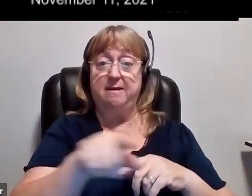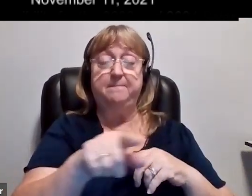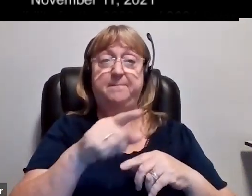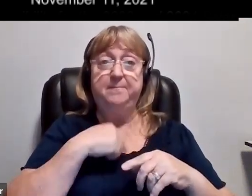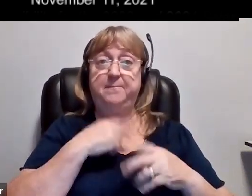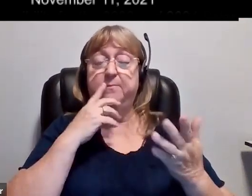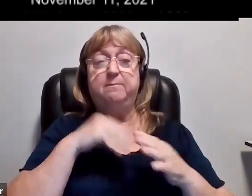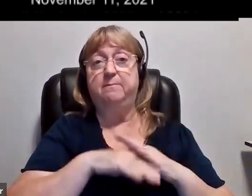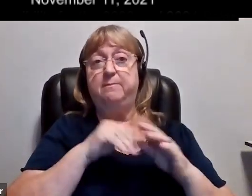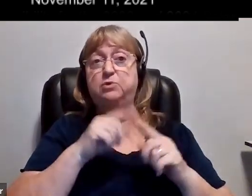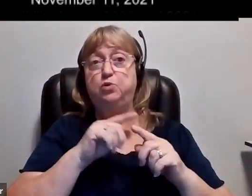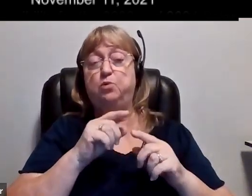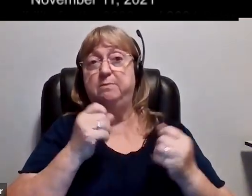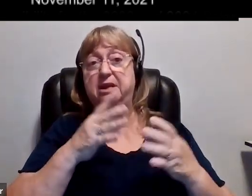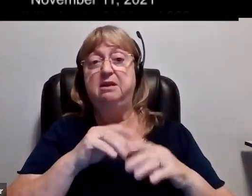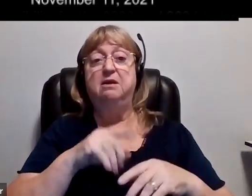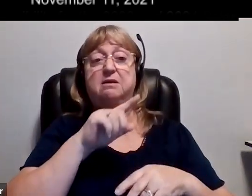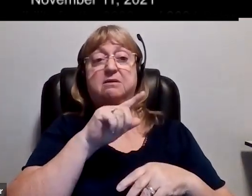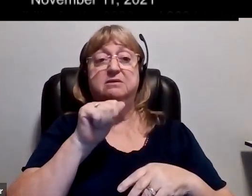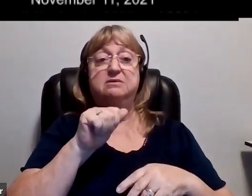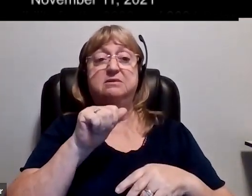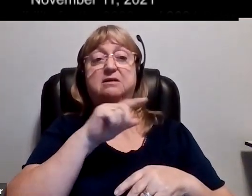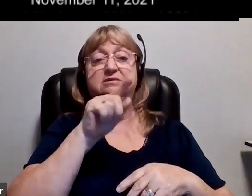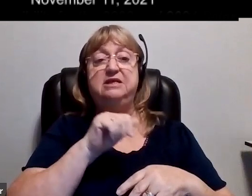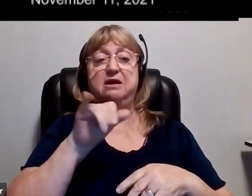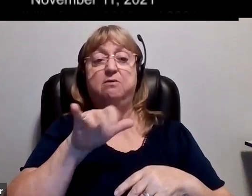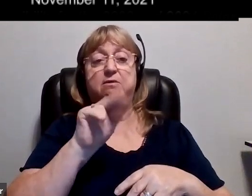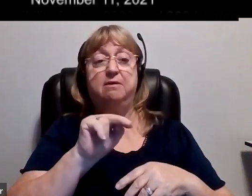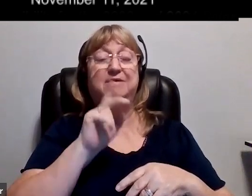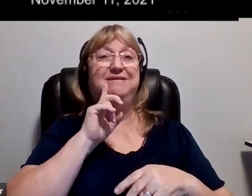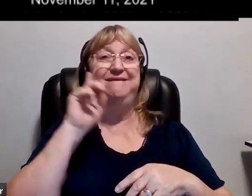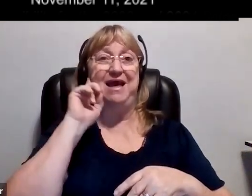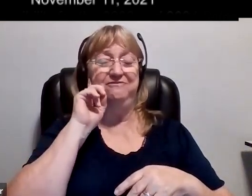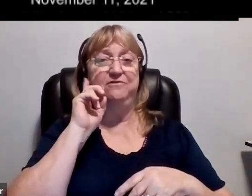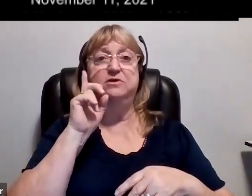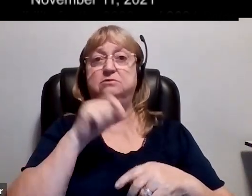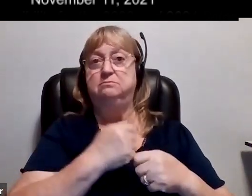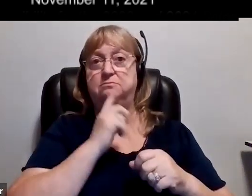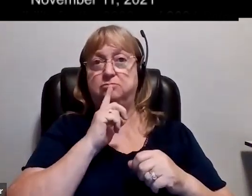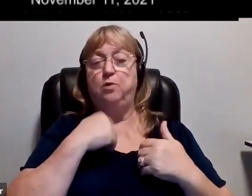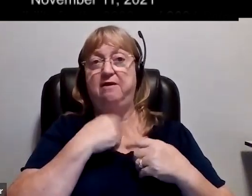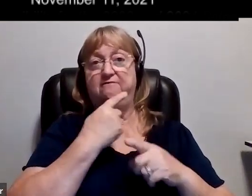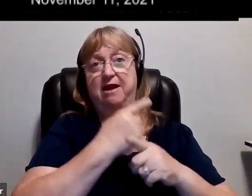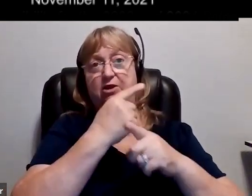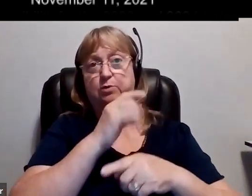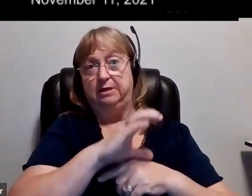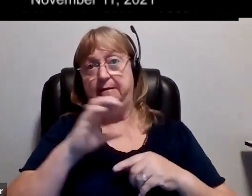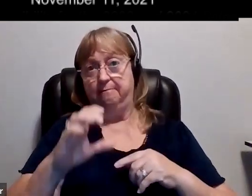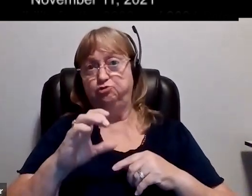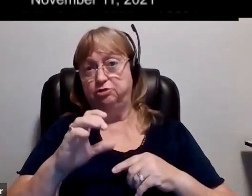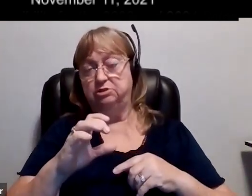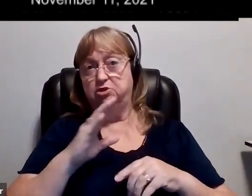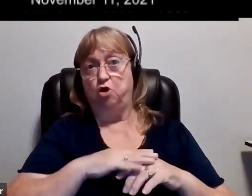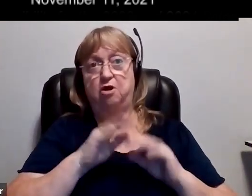well. Zane is deaf, and so she's a constant reminder we need to make sure that we have accurate captions throughout the course when we use videos